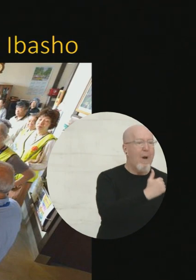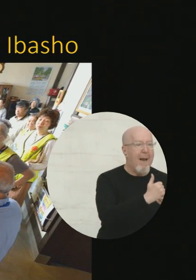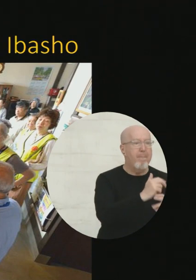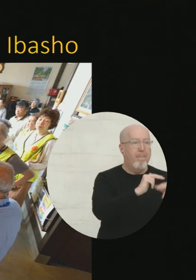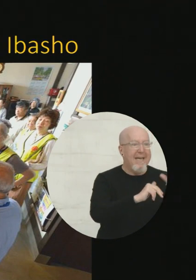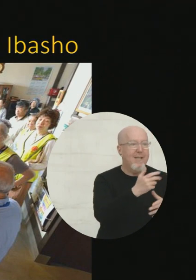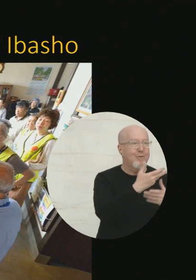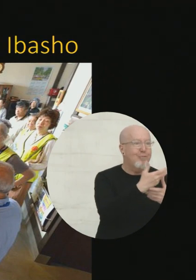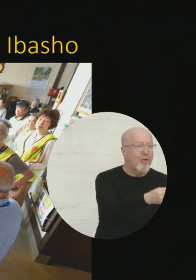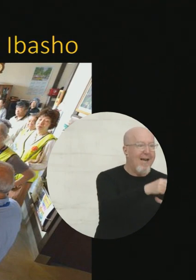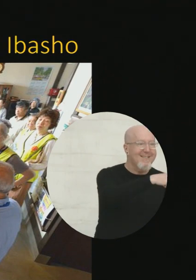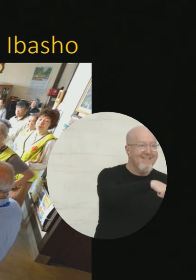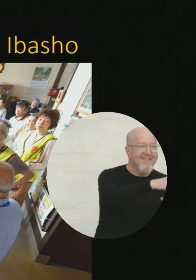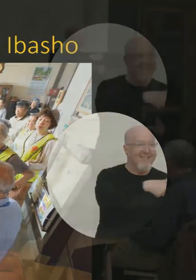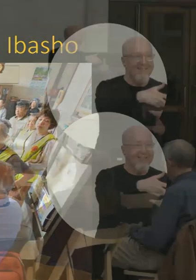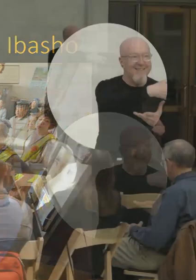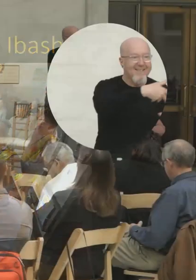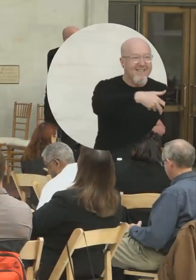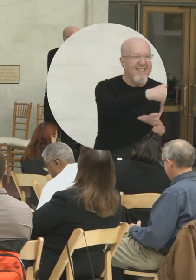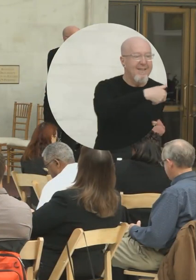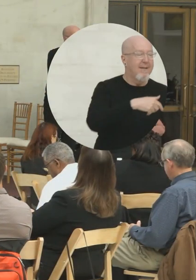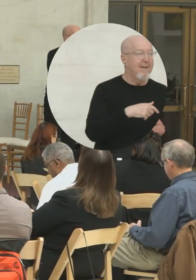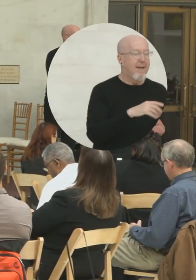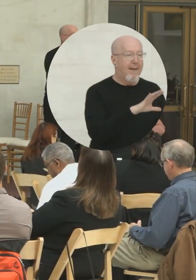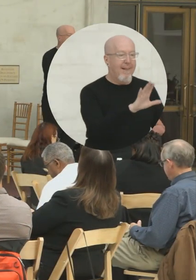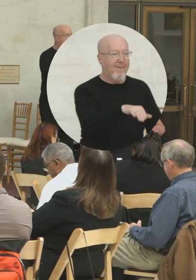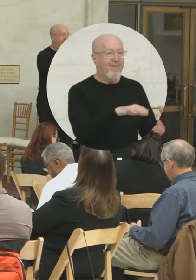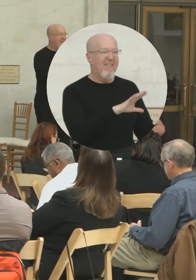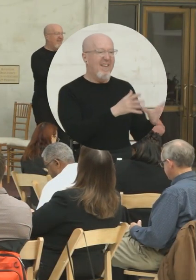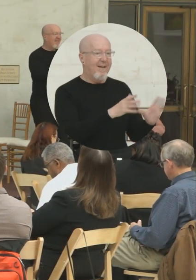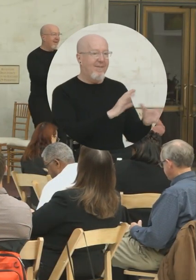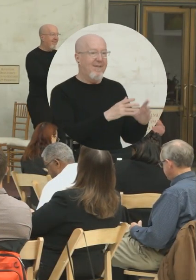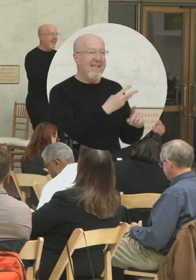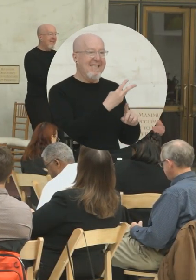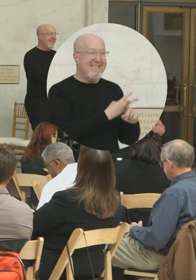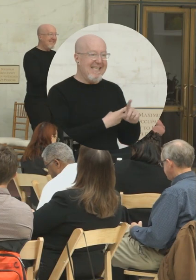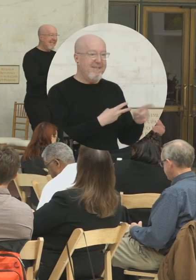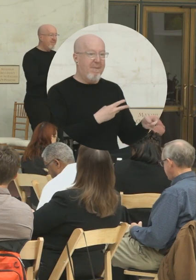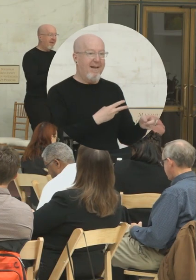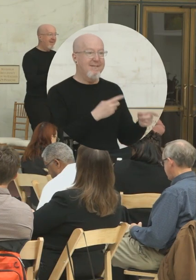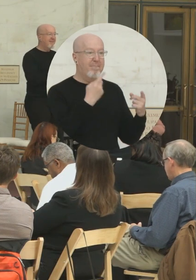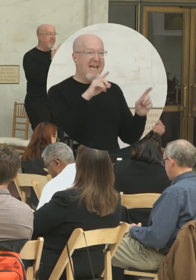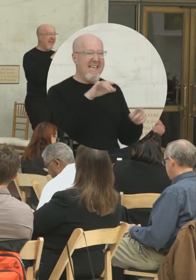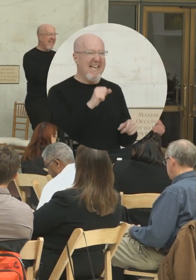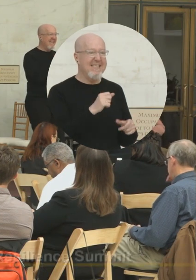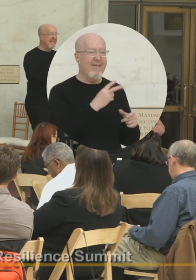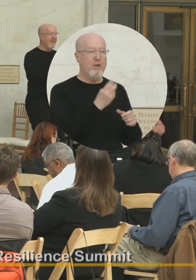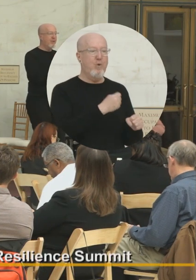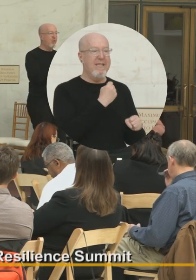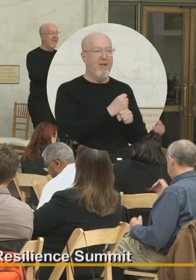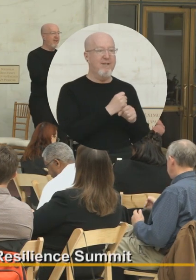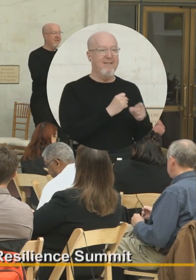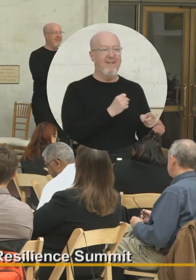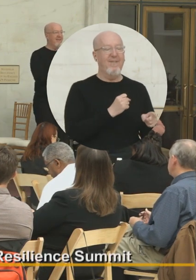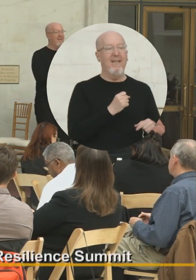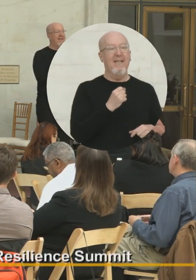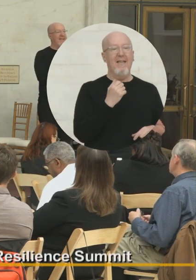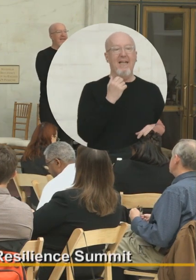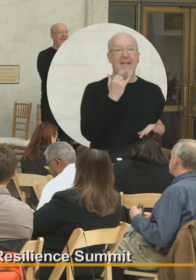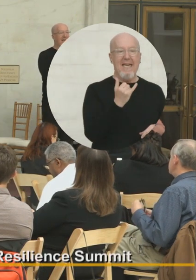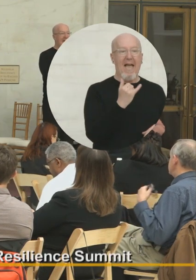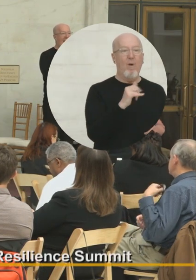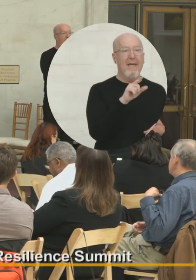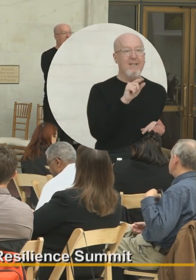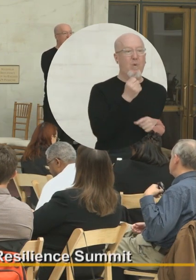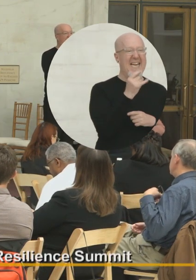over time? It took about six months for them to say yes, and two more years to get working. But I can report to you now, in 2018,